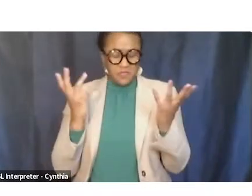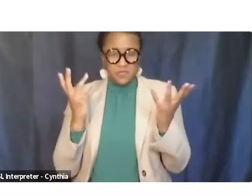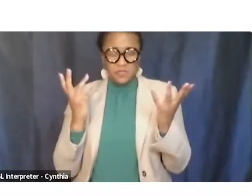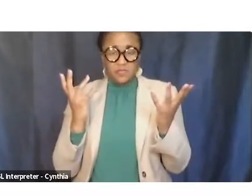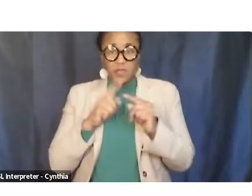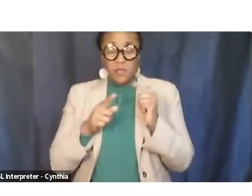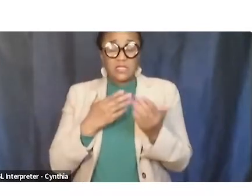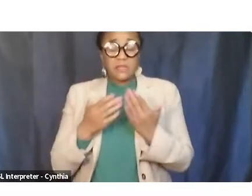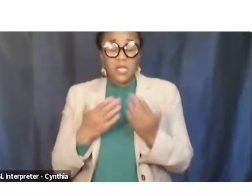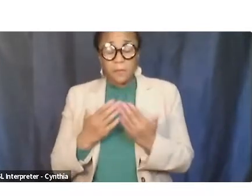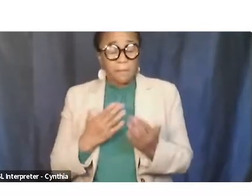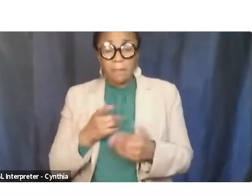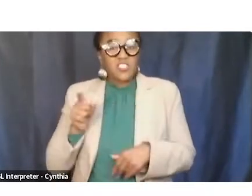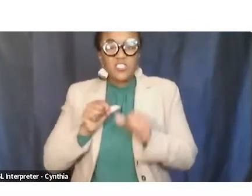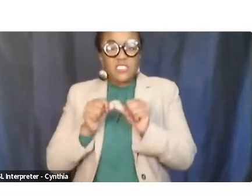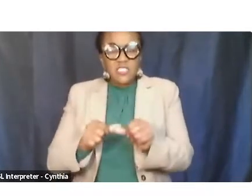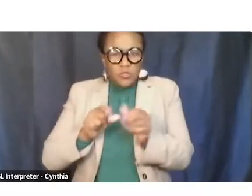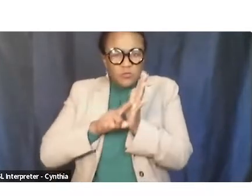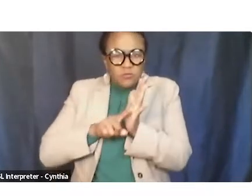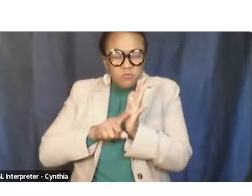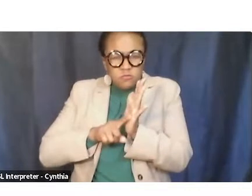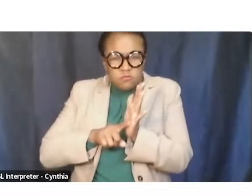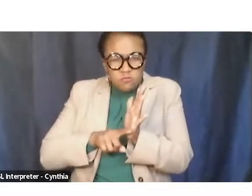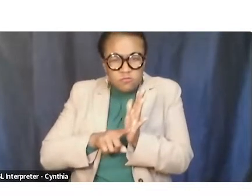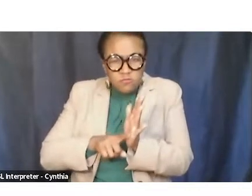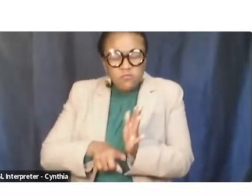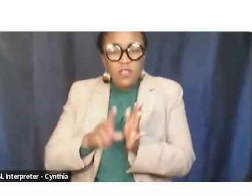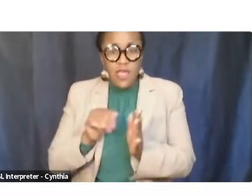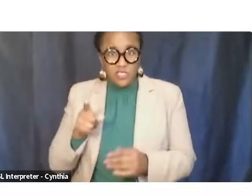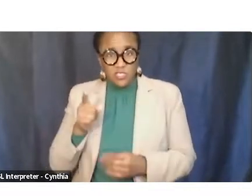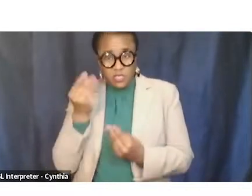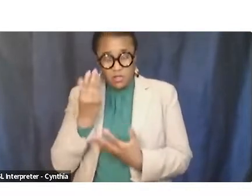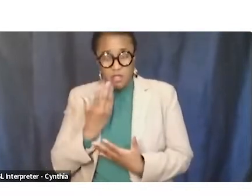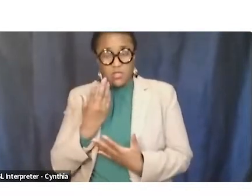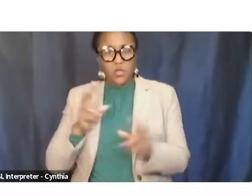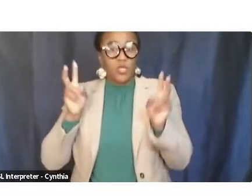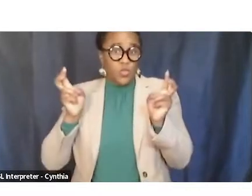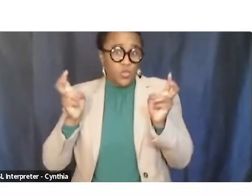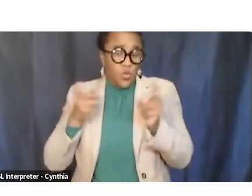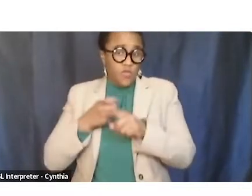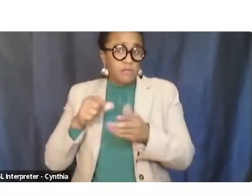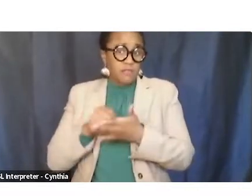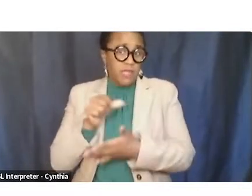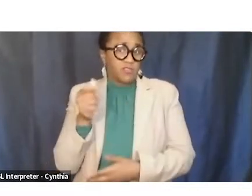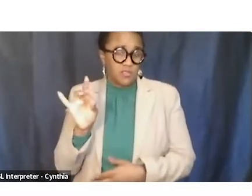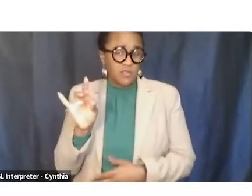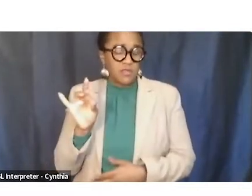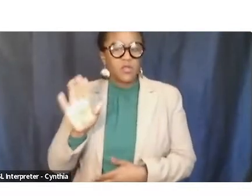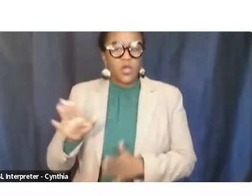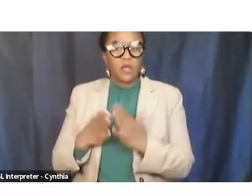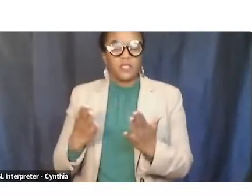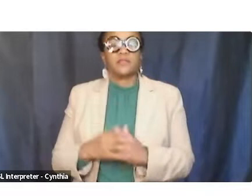it didn't matter. She continued her research, and she shares here in quote from page 18 of her